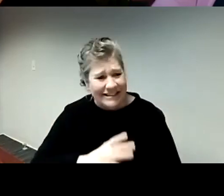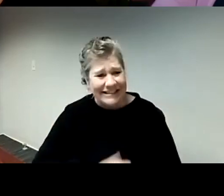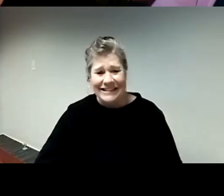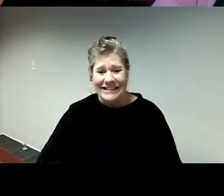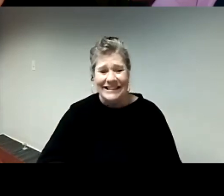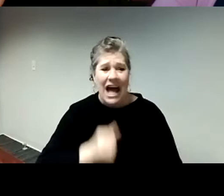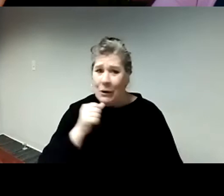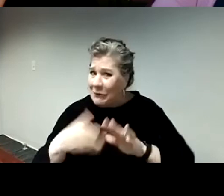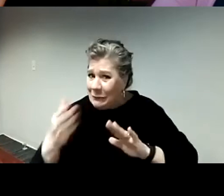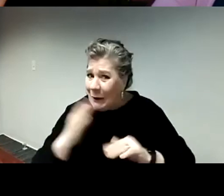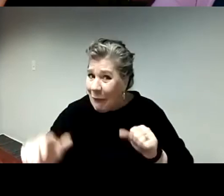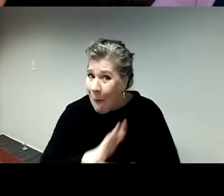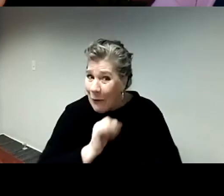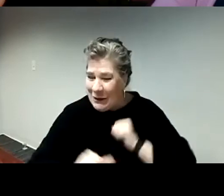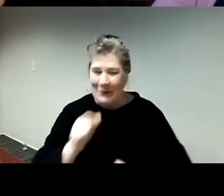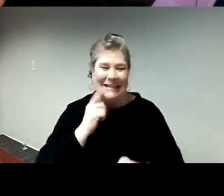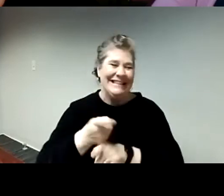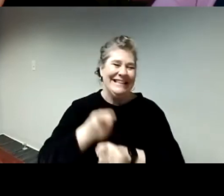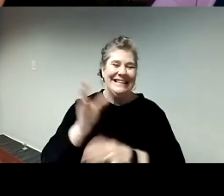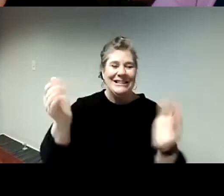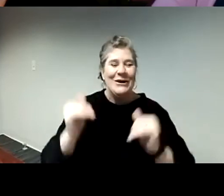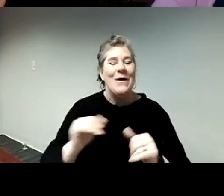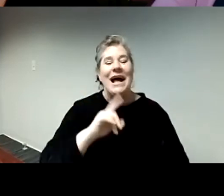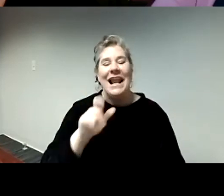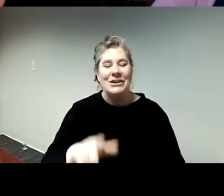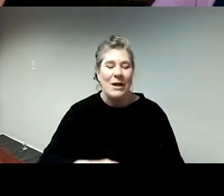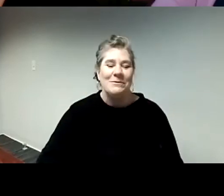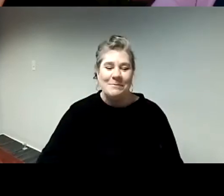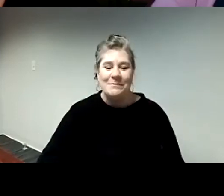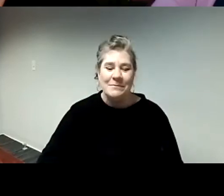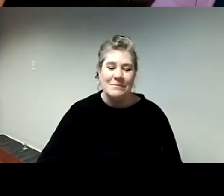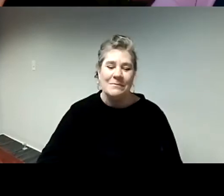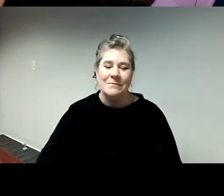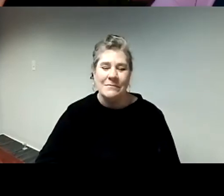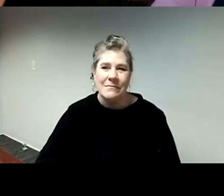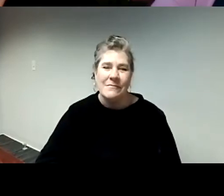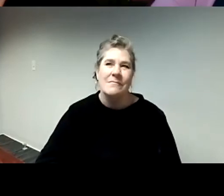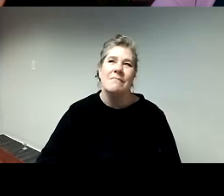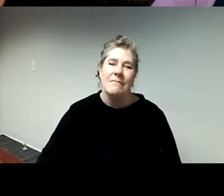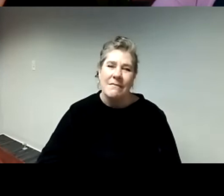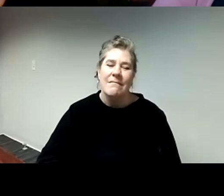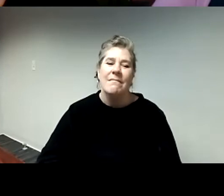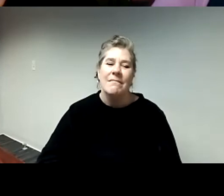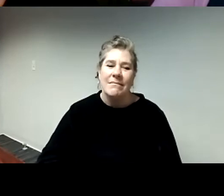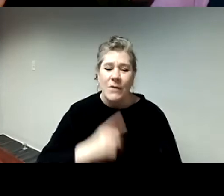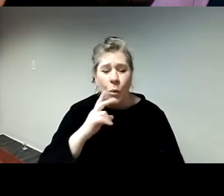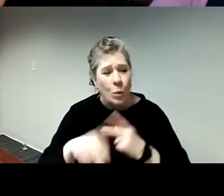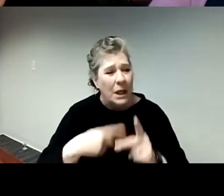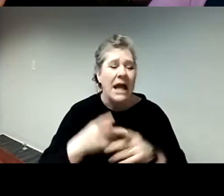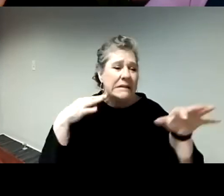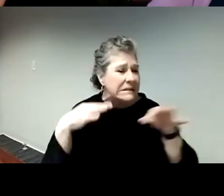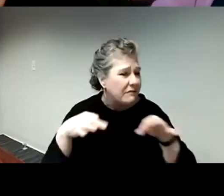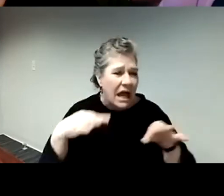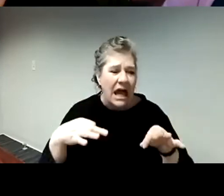don't need to run the whole show here. But so our next question is, so we've, you know, we kind of have defined